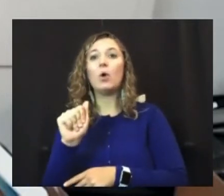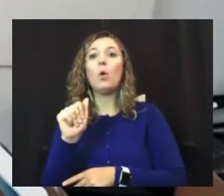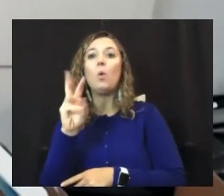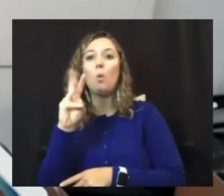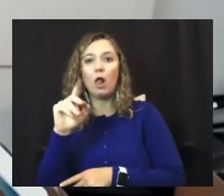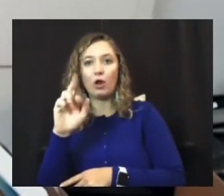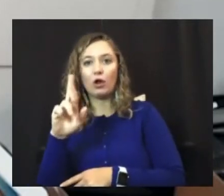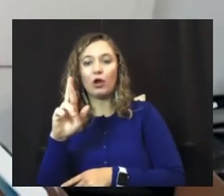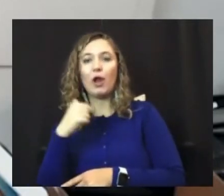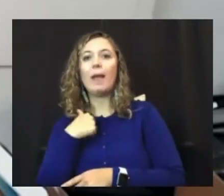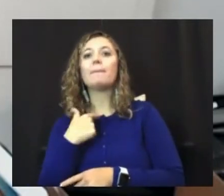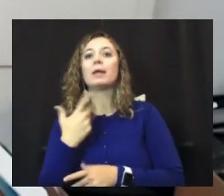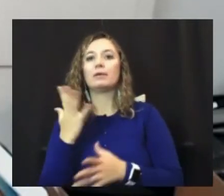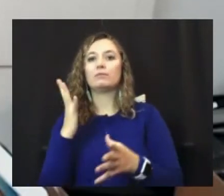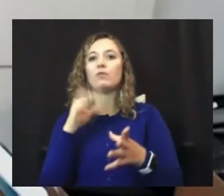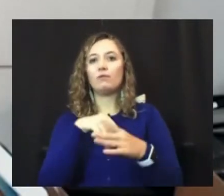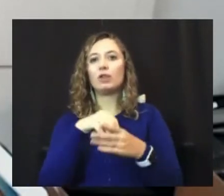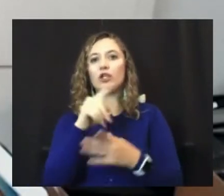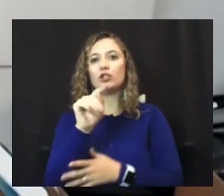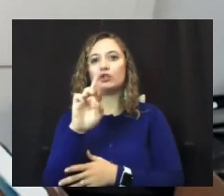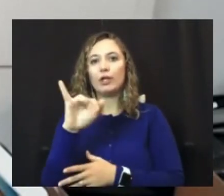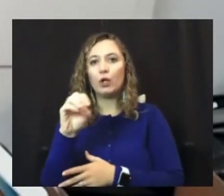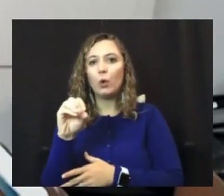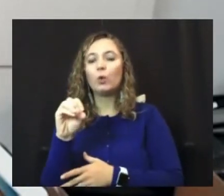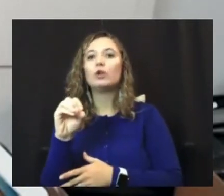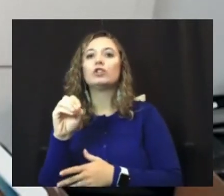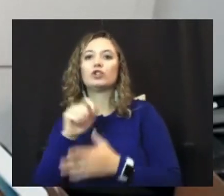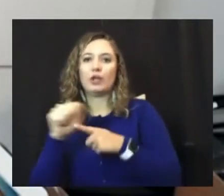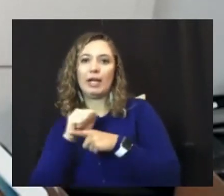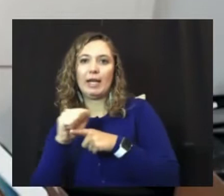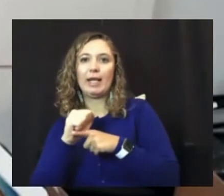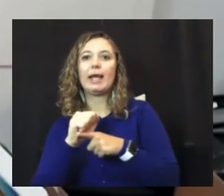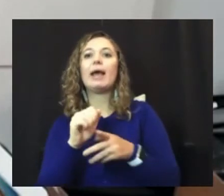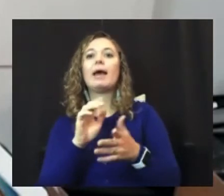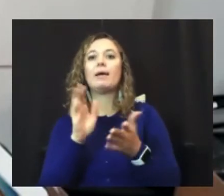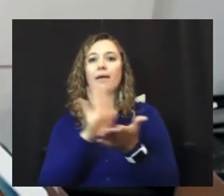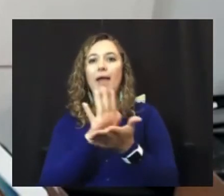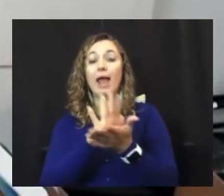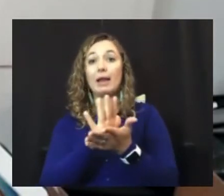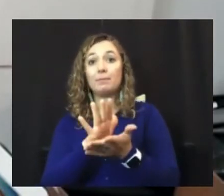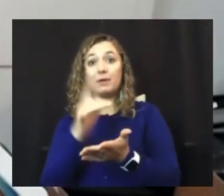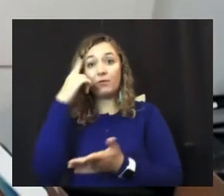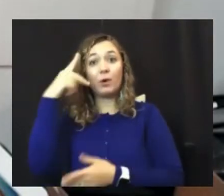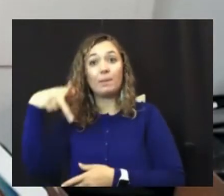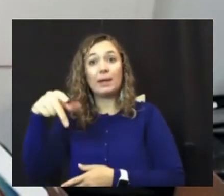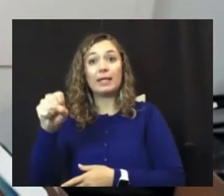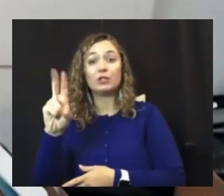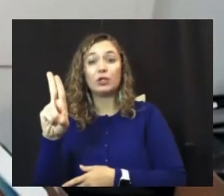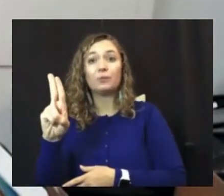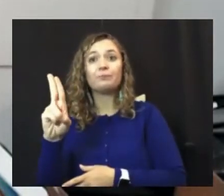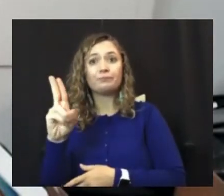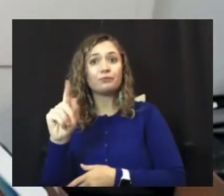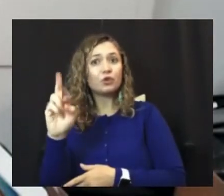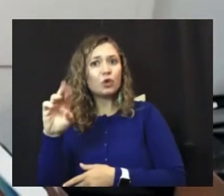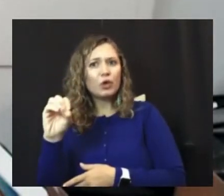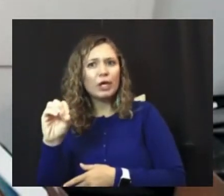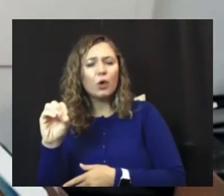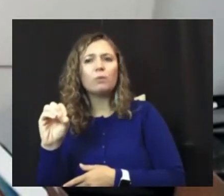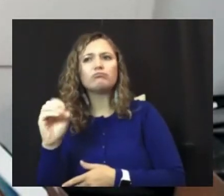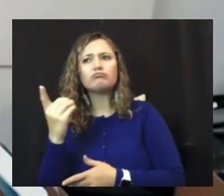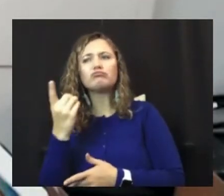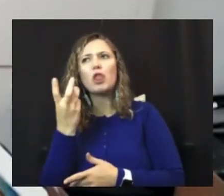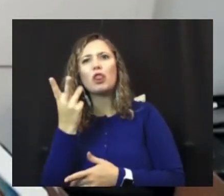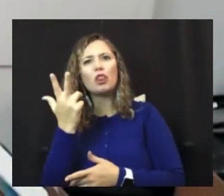University. The TRIO Training Academy was created roughly 3 years ago, initially to begin